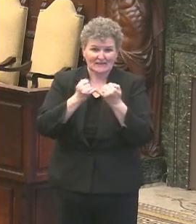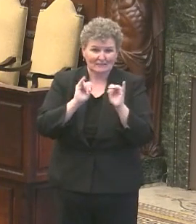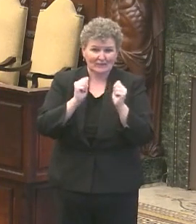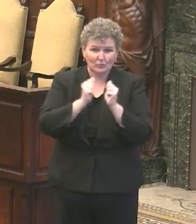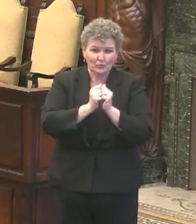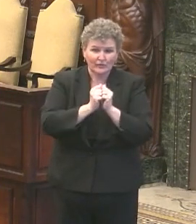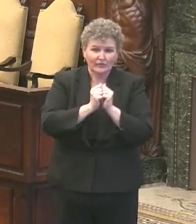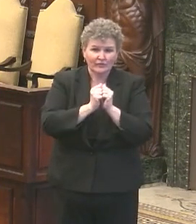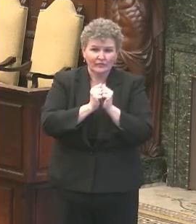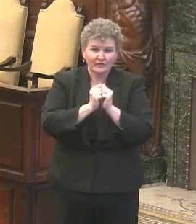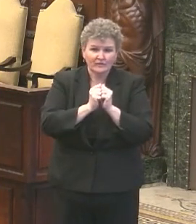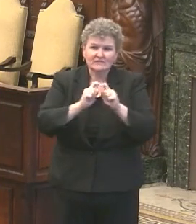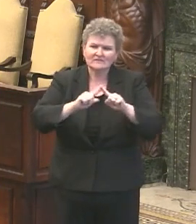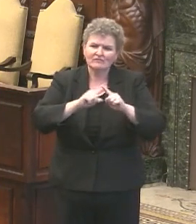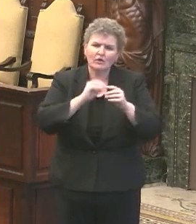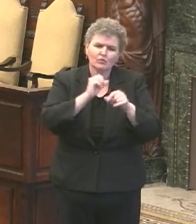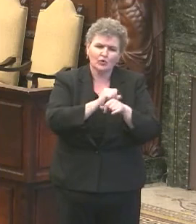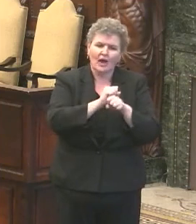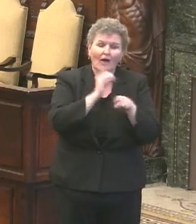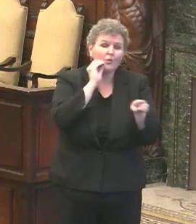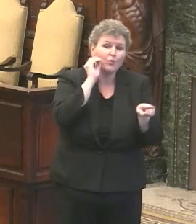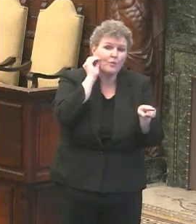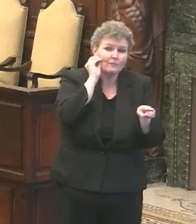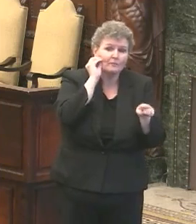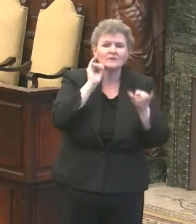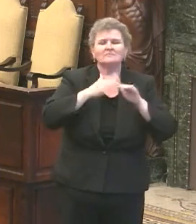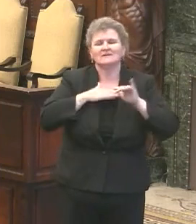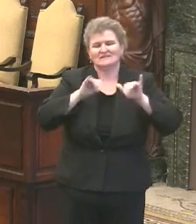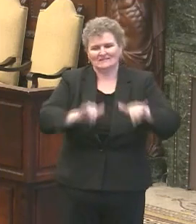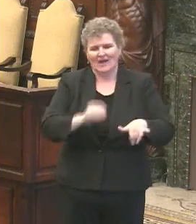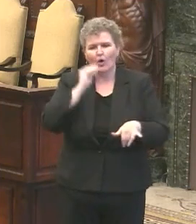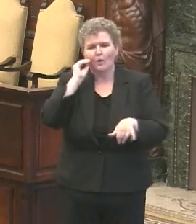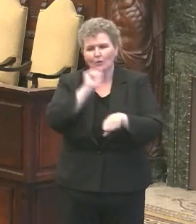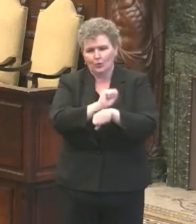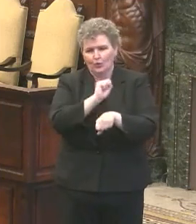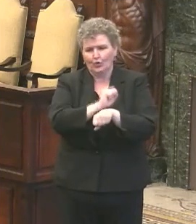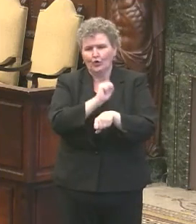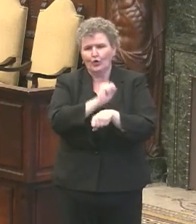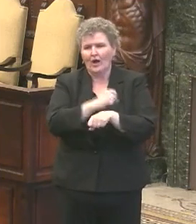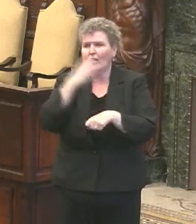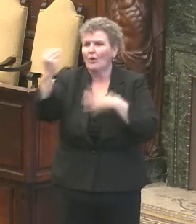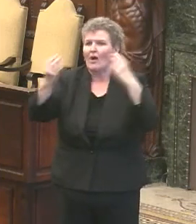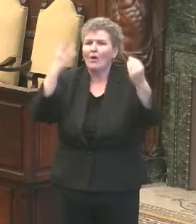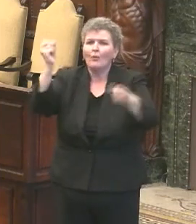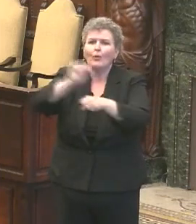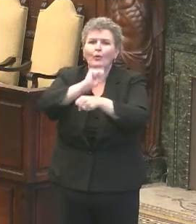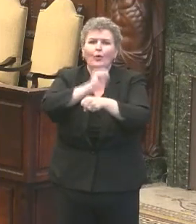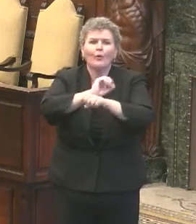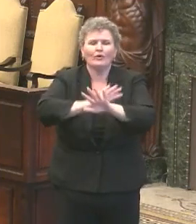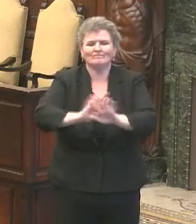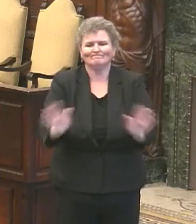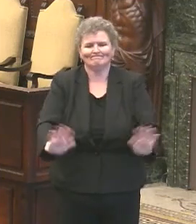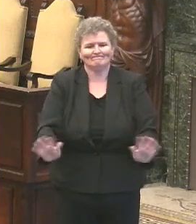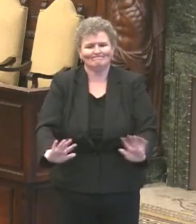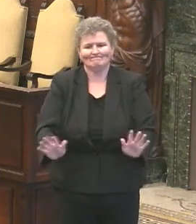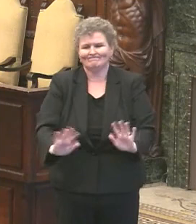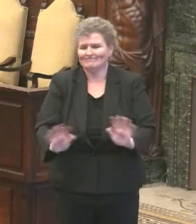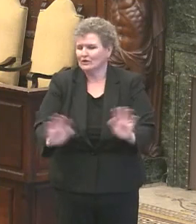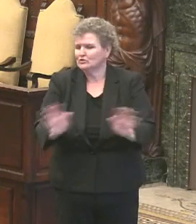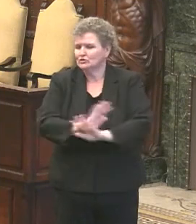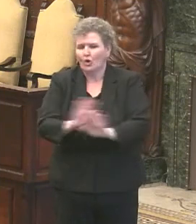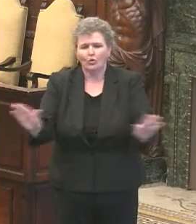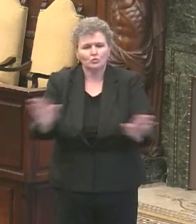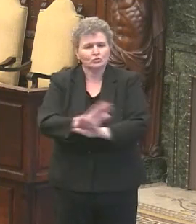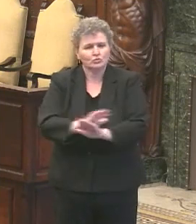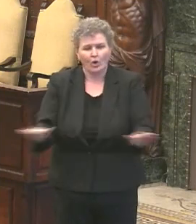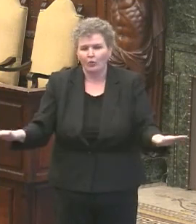all, work from home if at all possible. Don't go to the workplace based on evidence we have that this may be spreading in workplaces. Second,